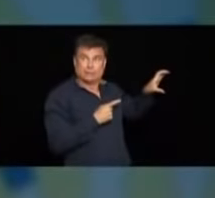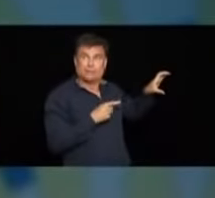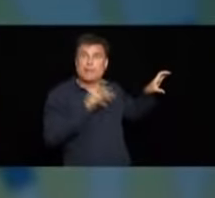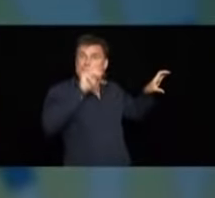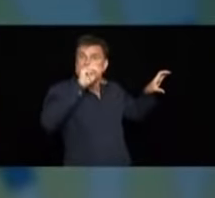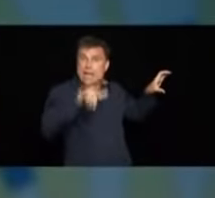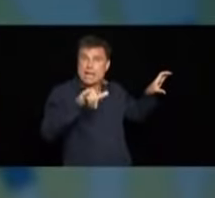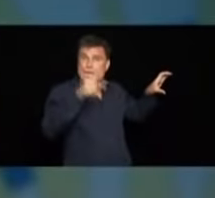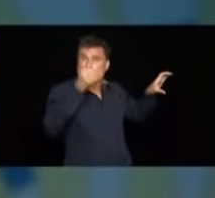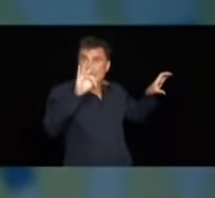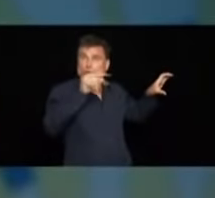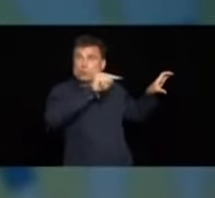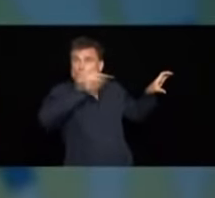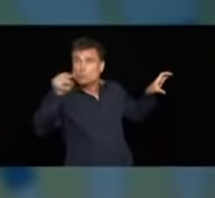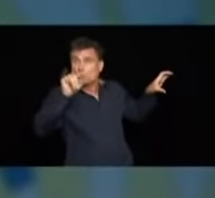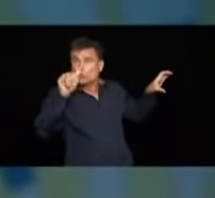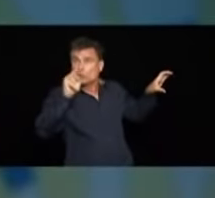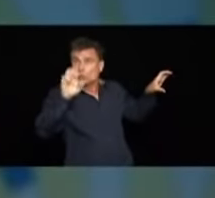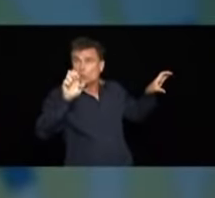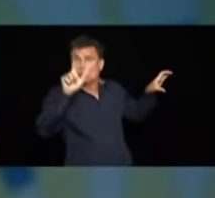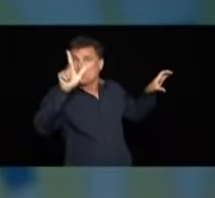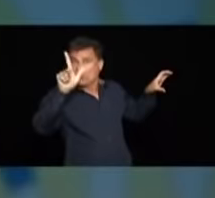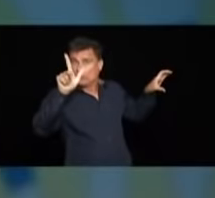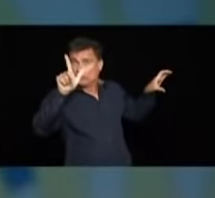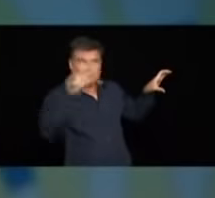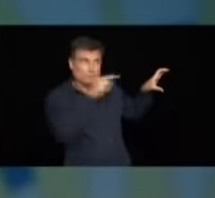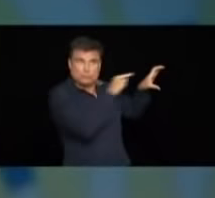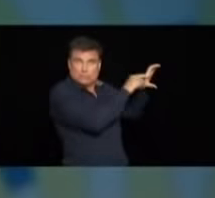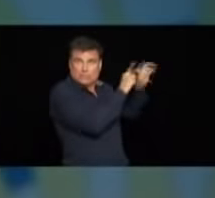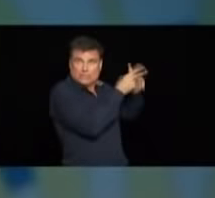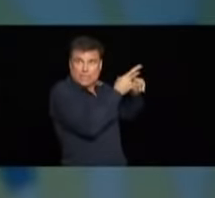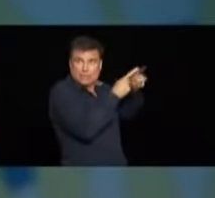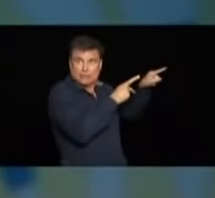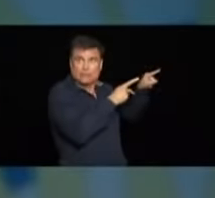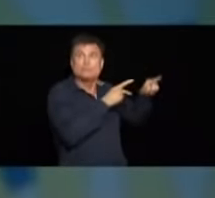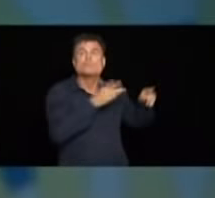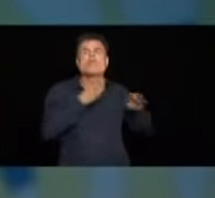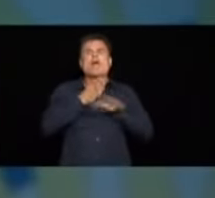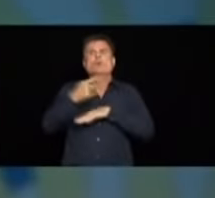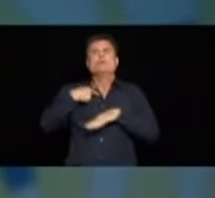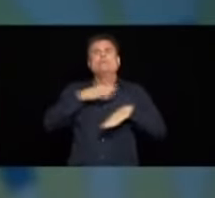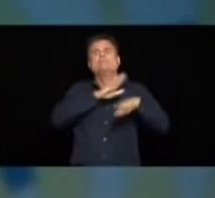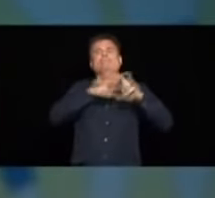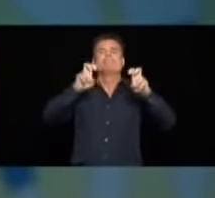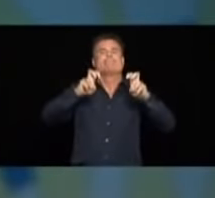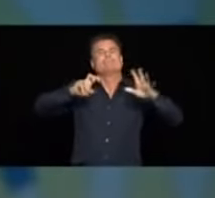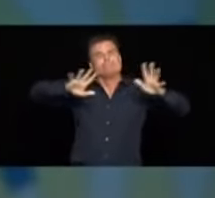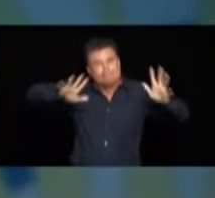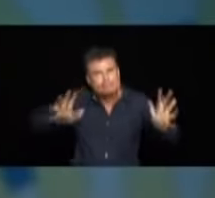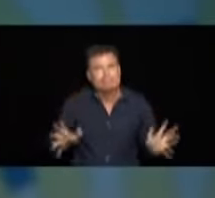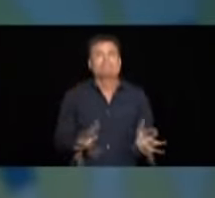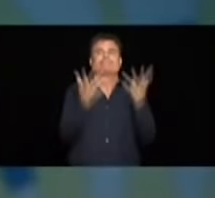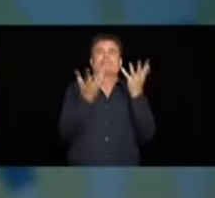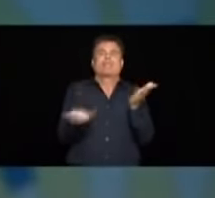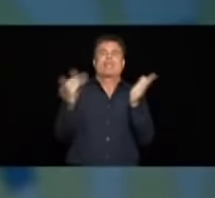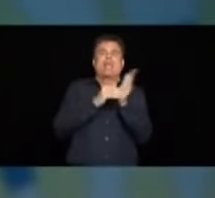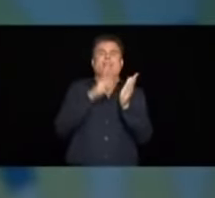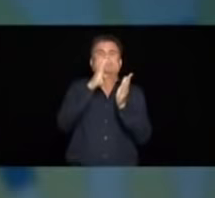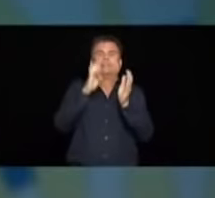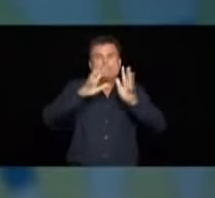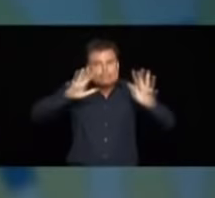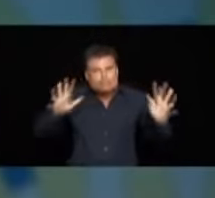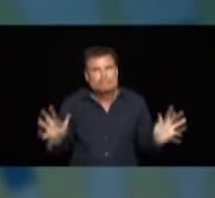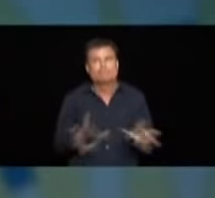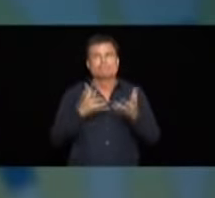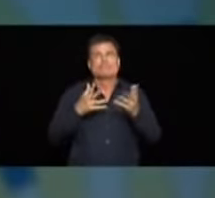May 19th to June 23rd. So that's as we started our restart here in British Columbia. And again, we can still